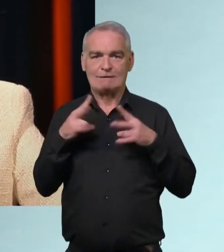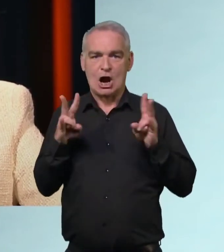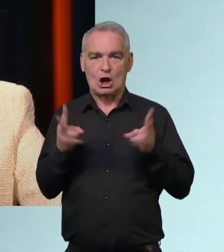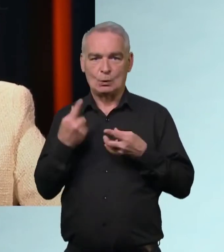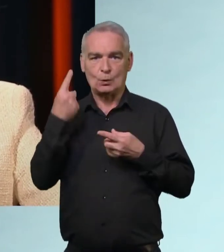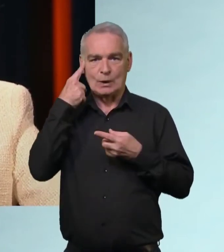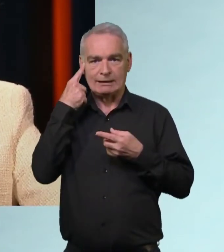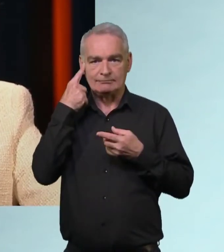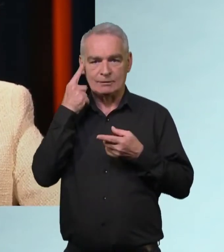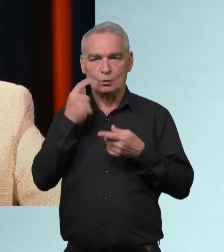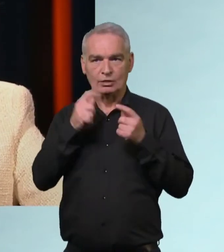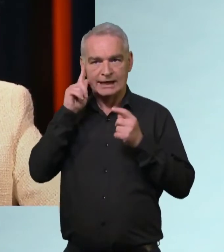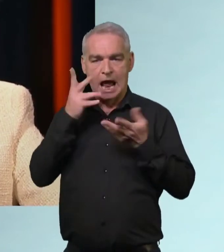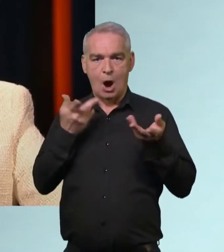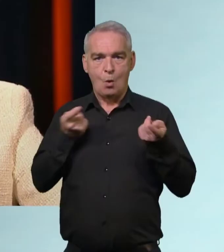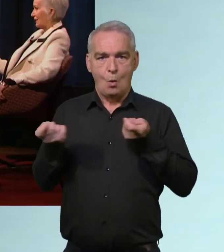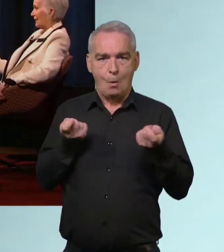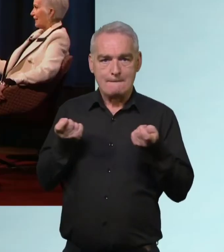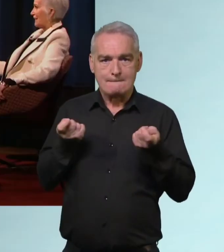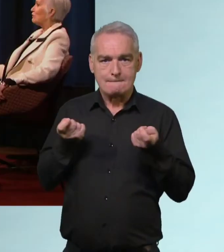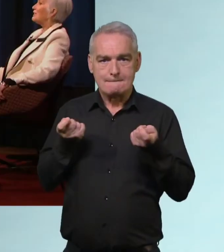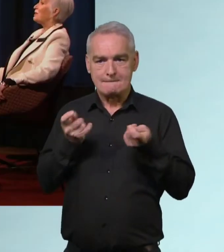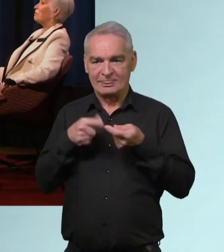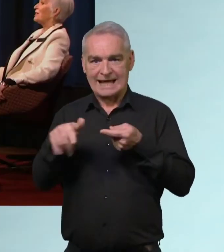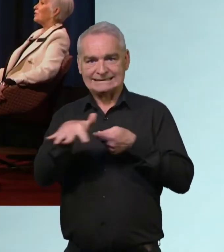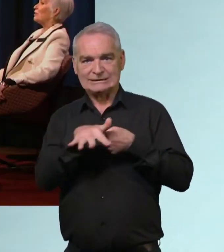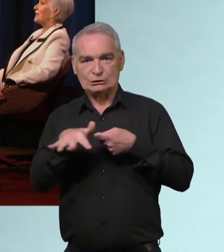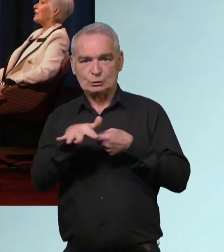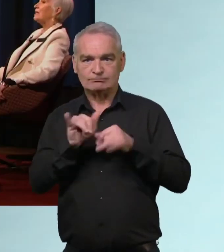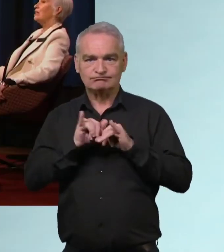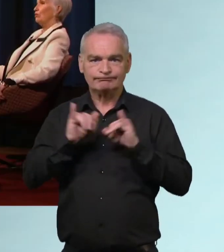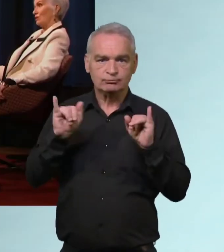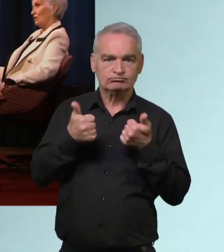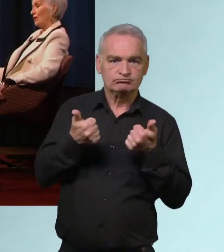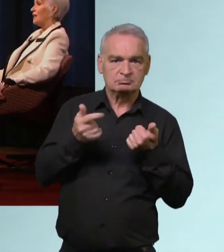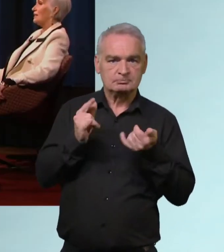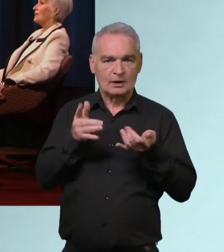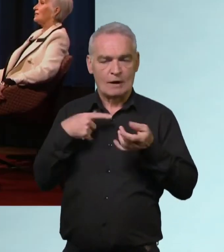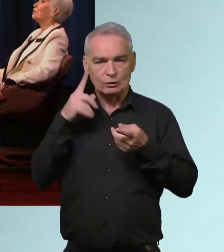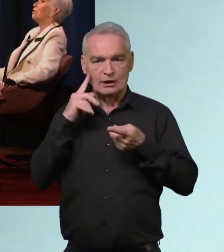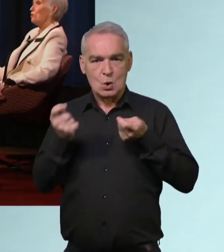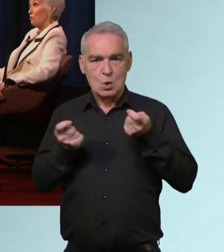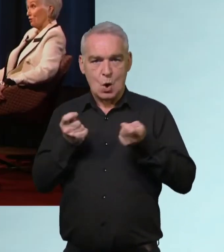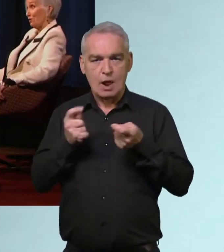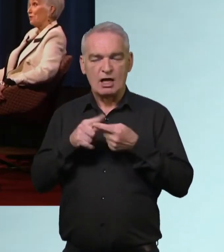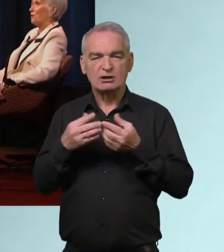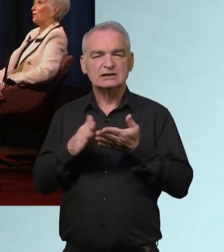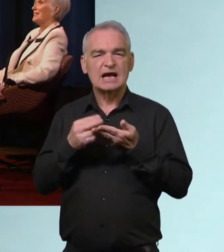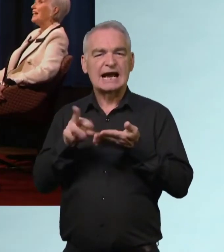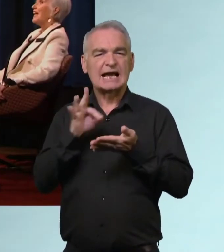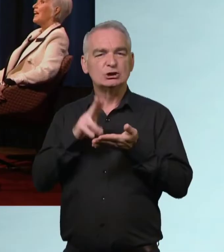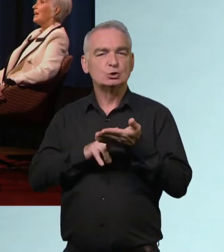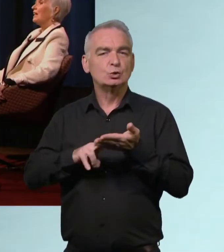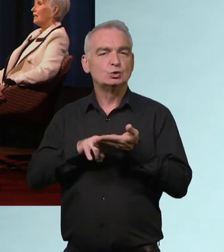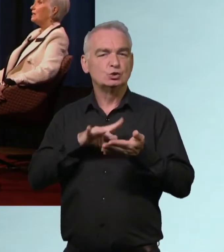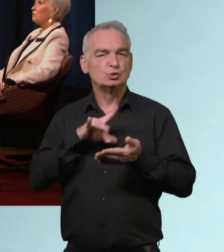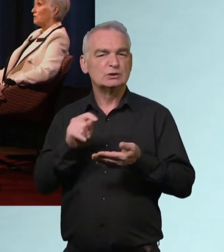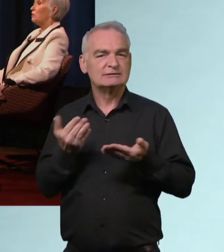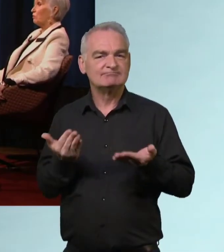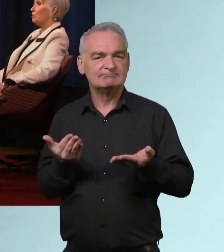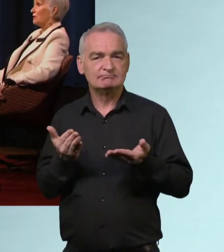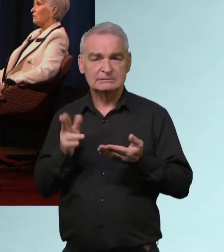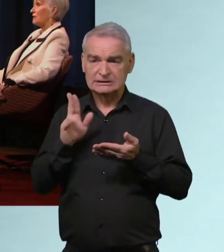whether you can cope with certain situations or not. It's not something you can get used to and that will grow on you because